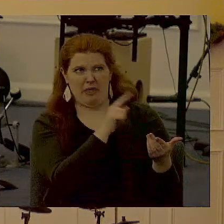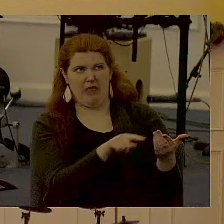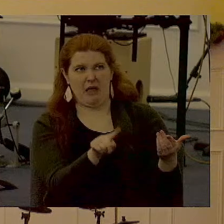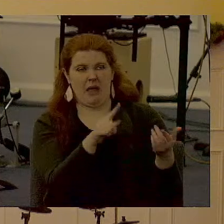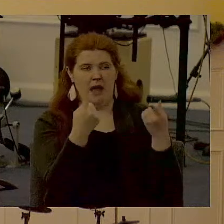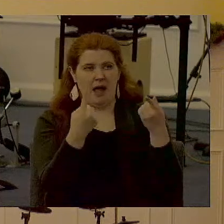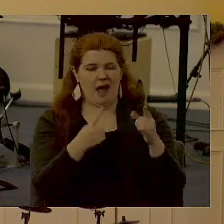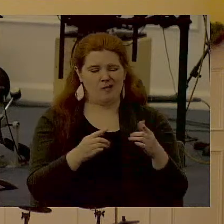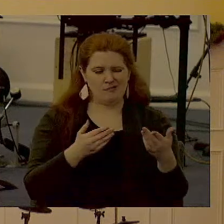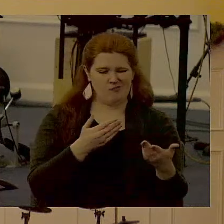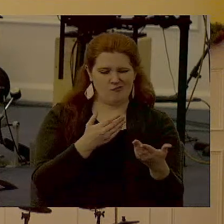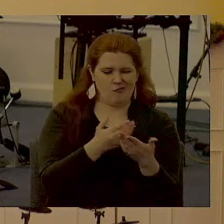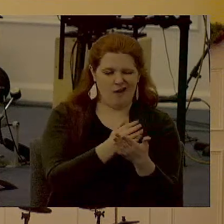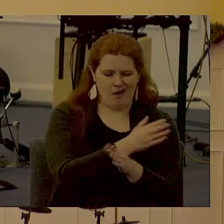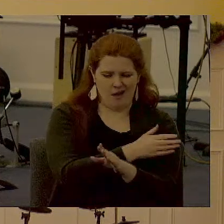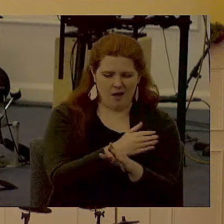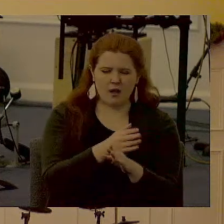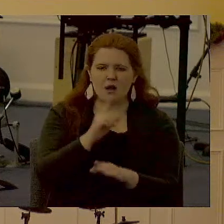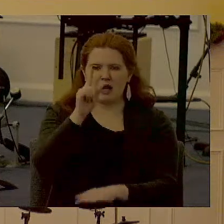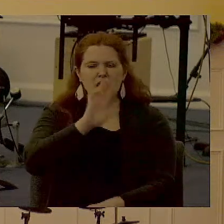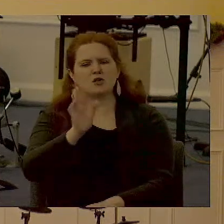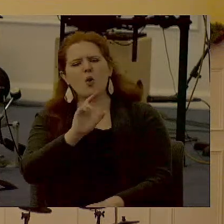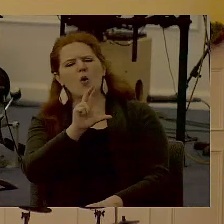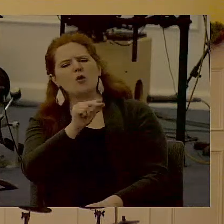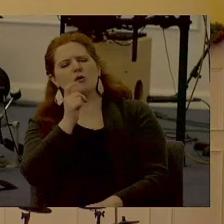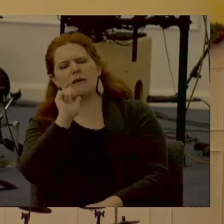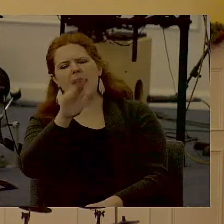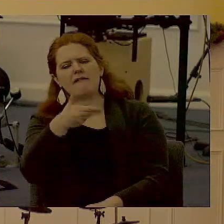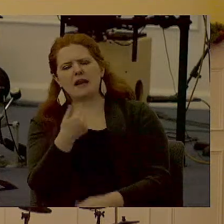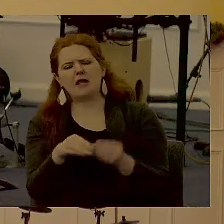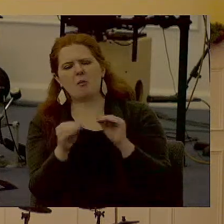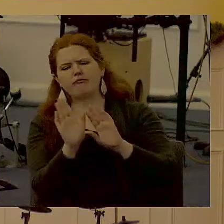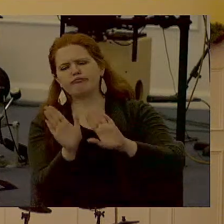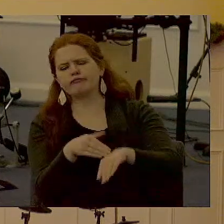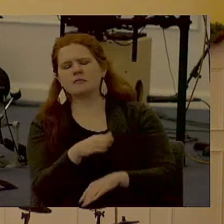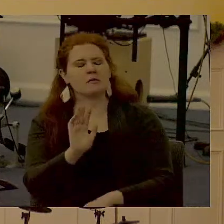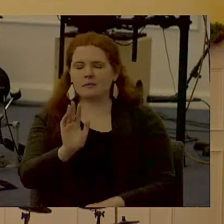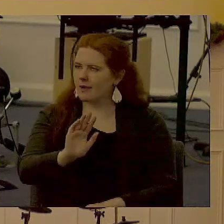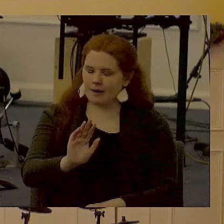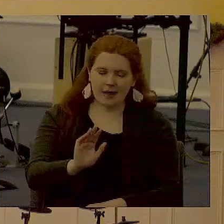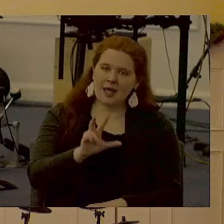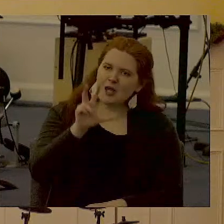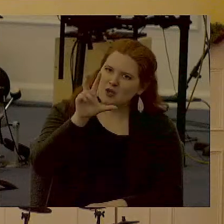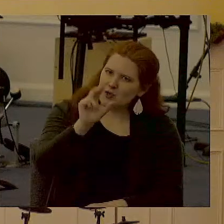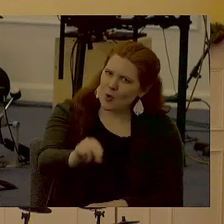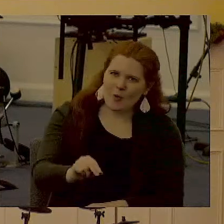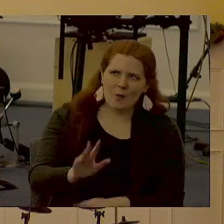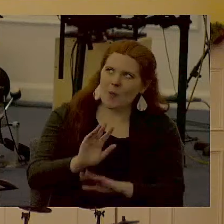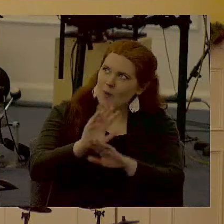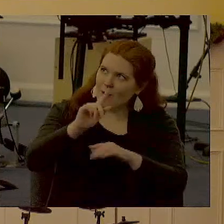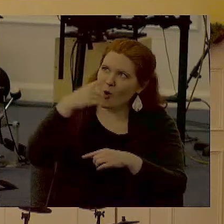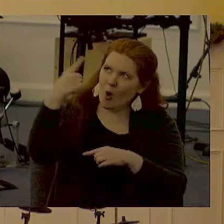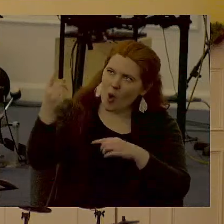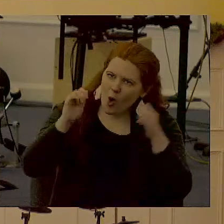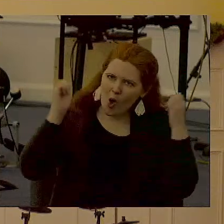get to a certain point, after that God says, no, you're not invited here, that is not the gospel story.